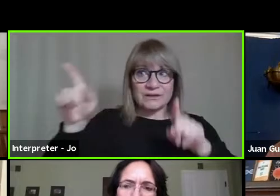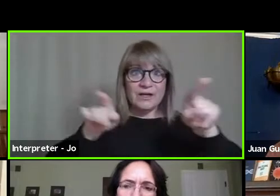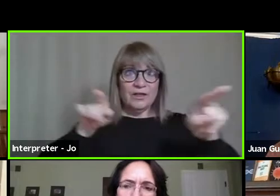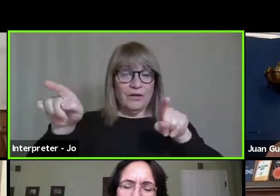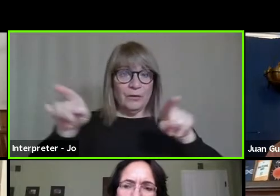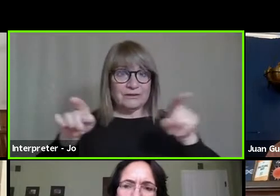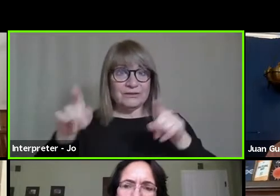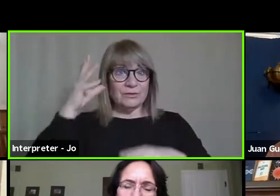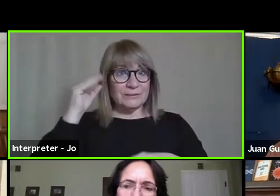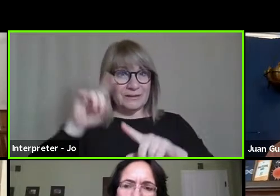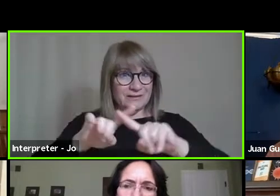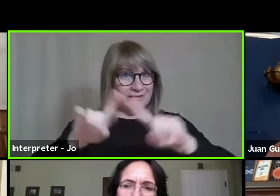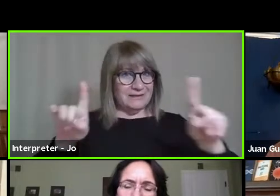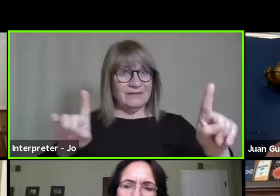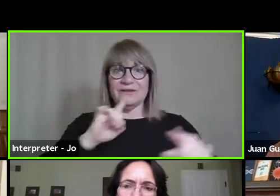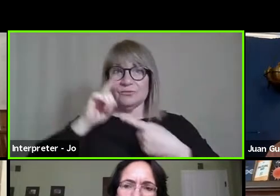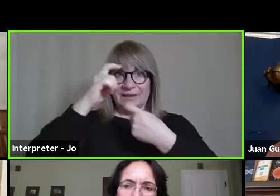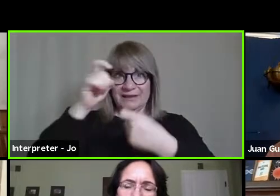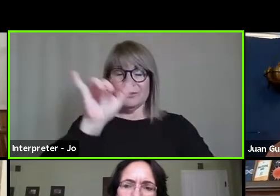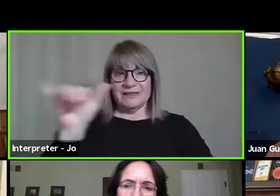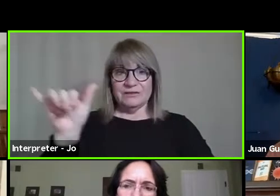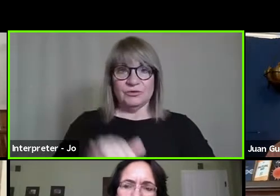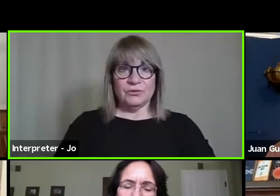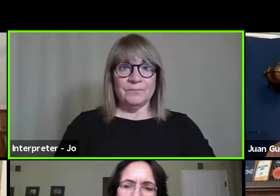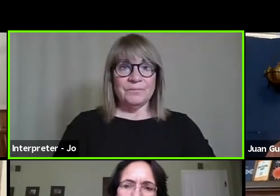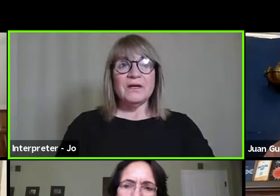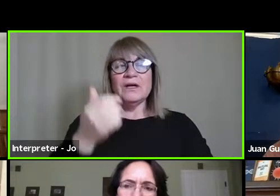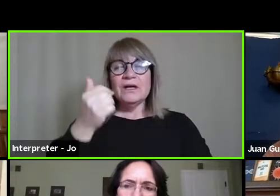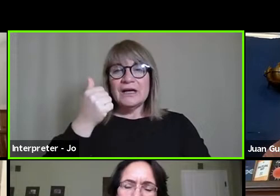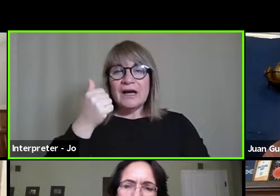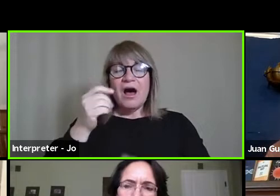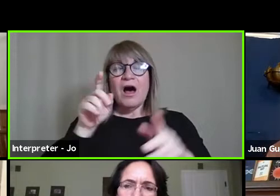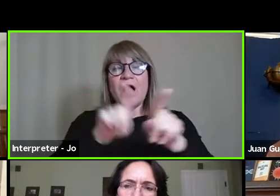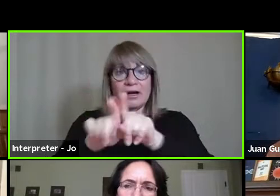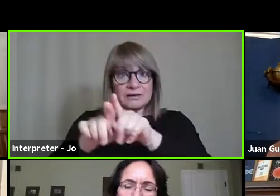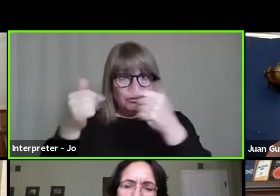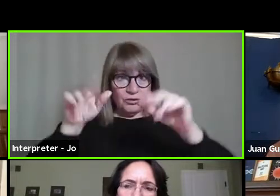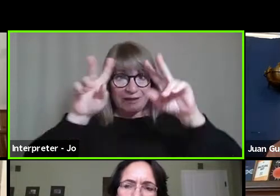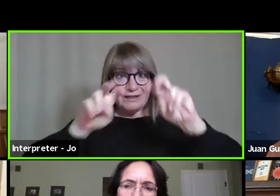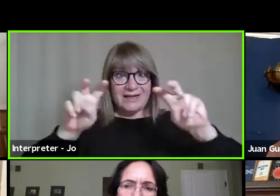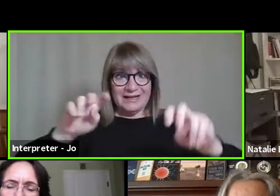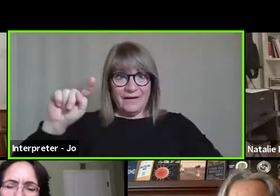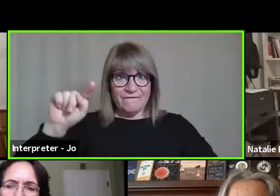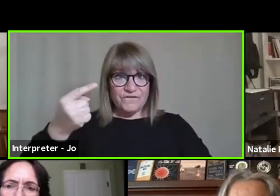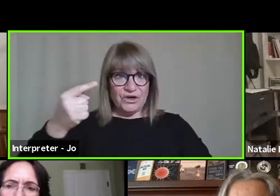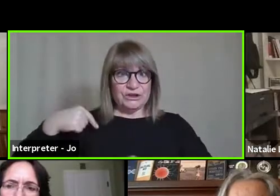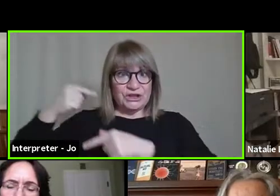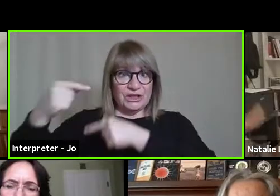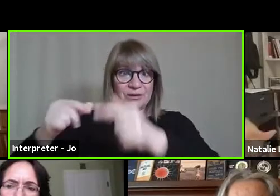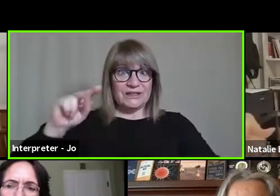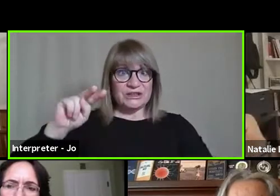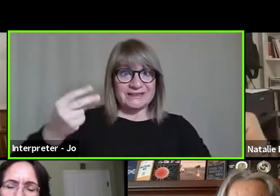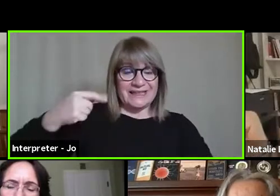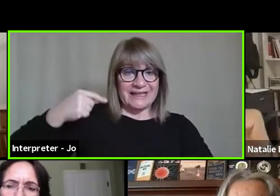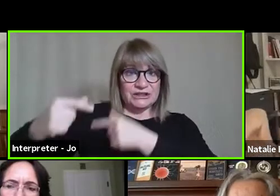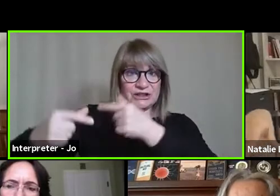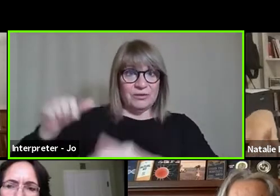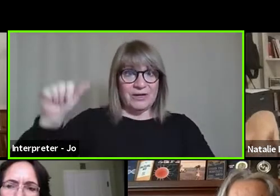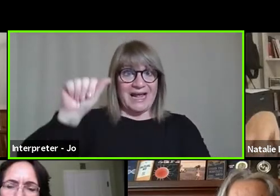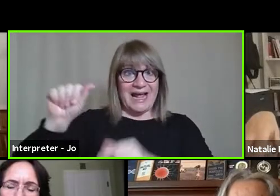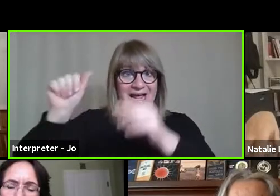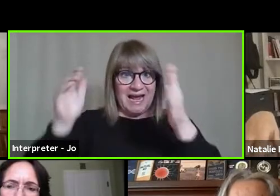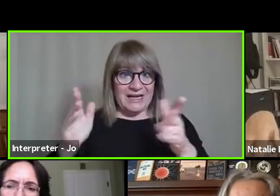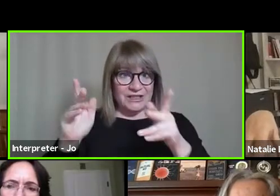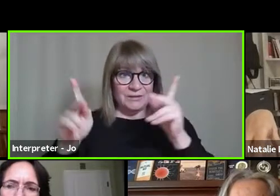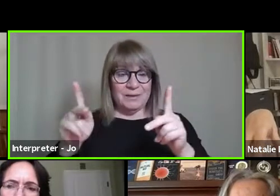of second generation or first generation second generation asian folks who were not born